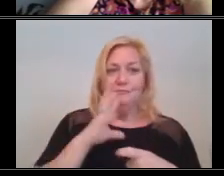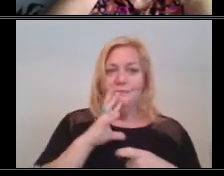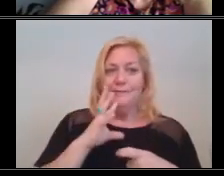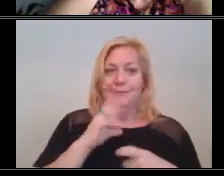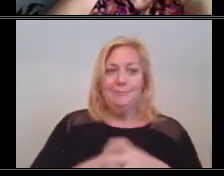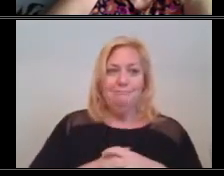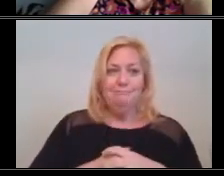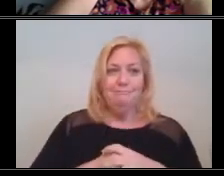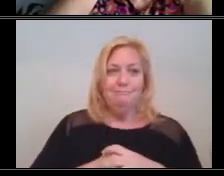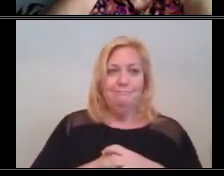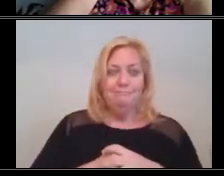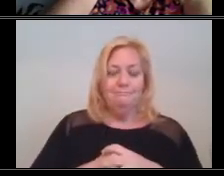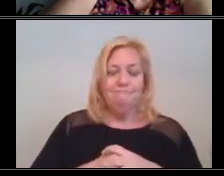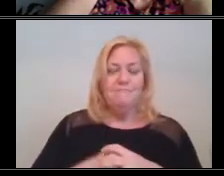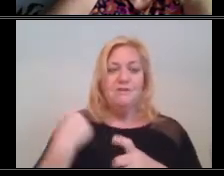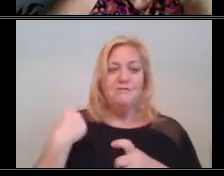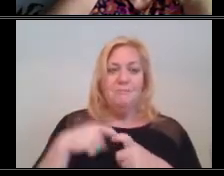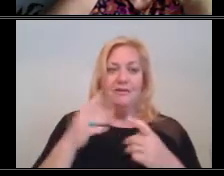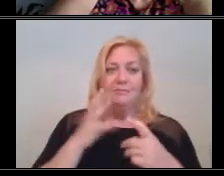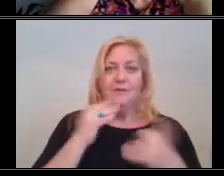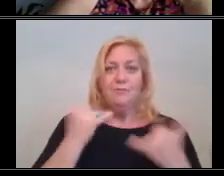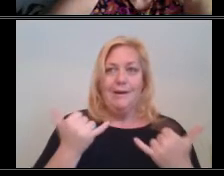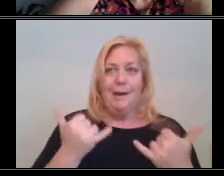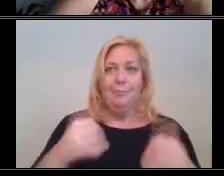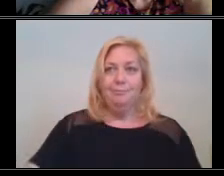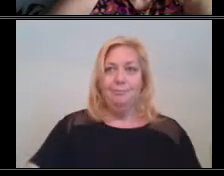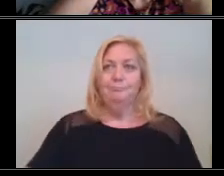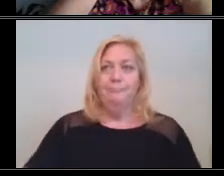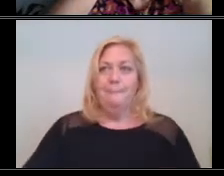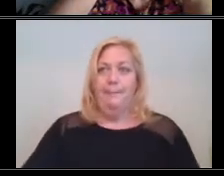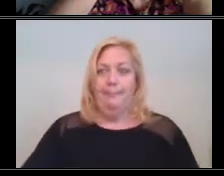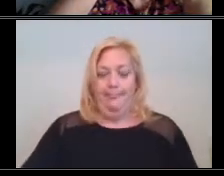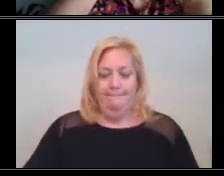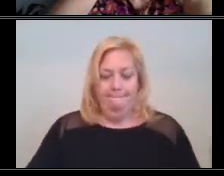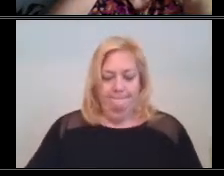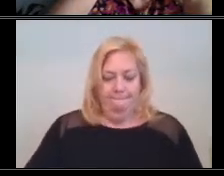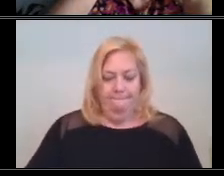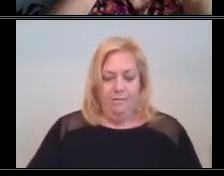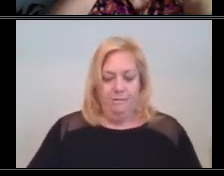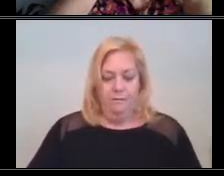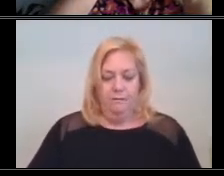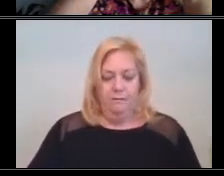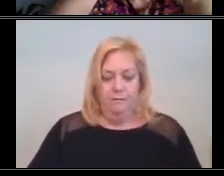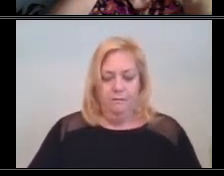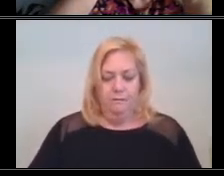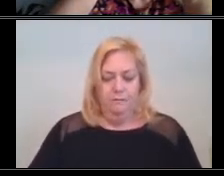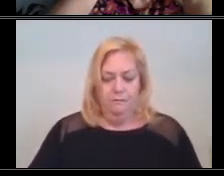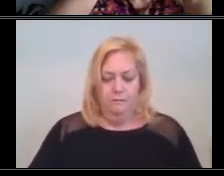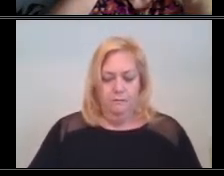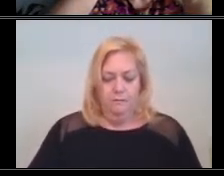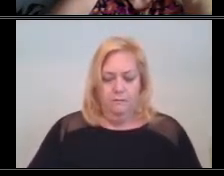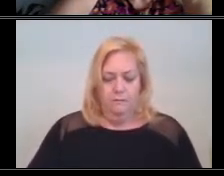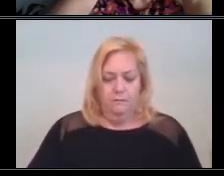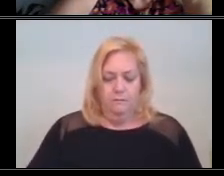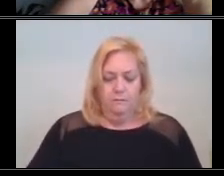Los servicios de interpretación van a estar disponibles en este momento. Si pueden llamar, por favor, el número